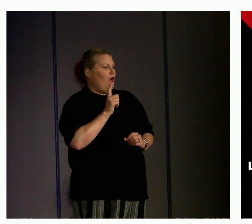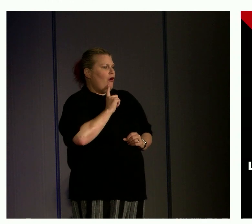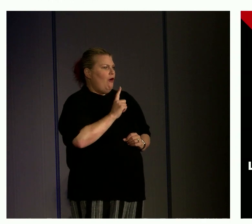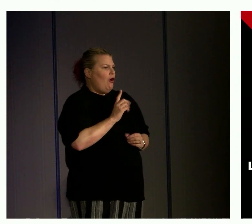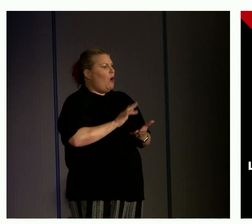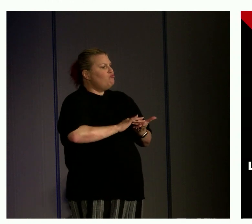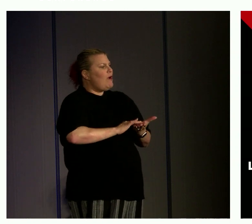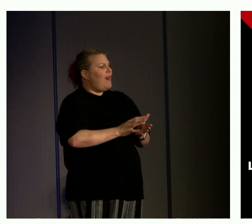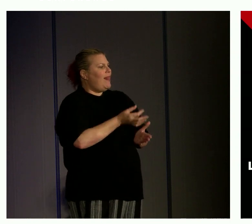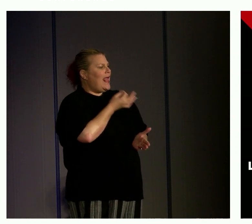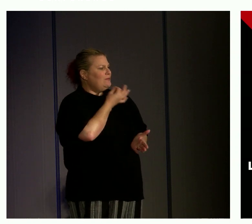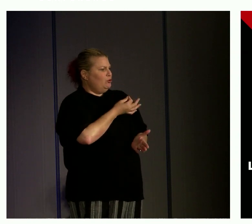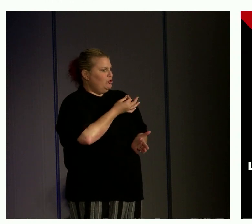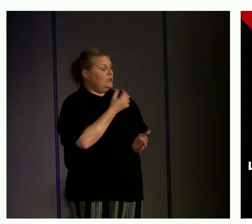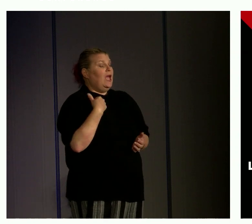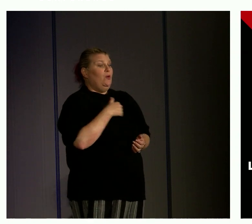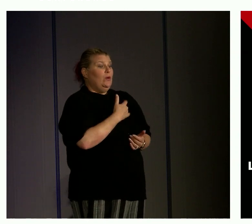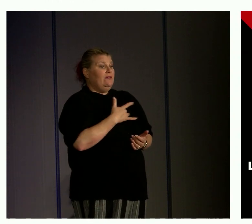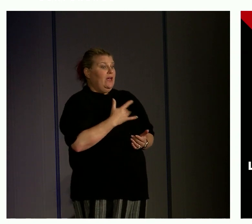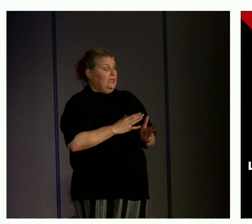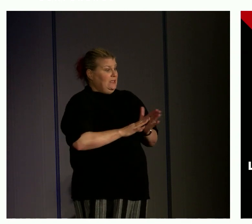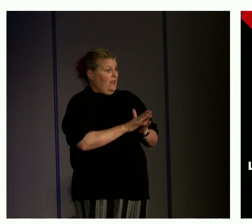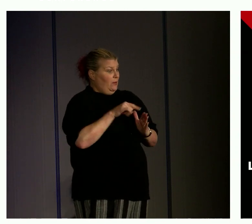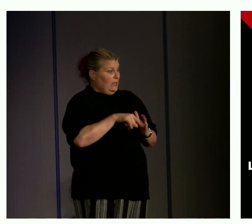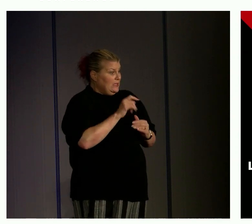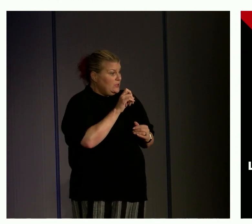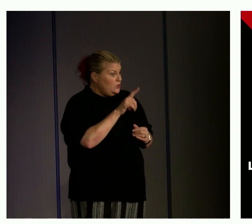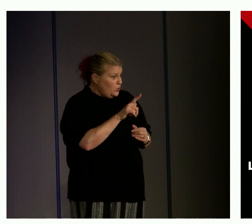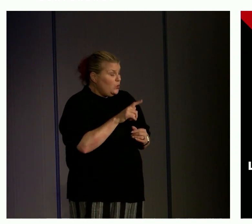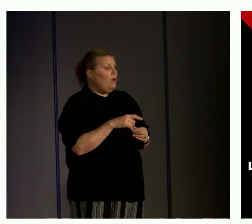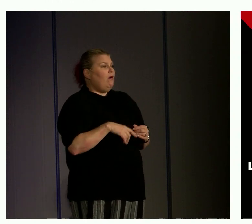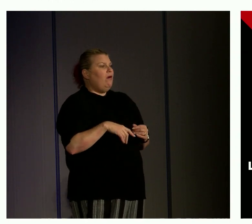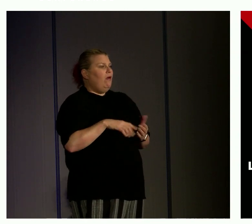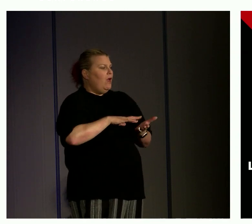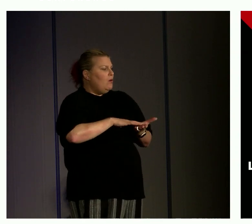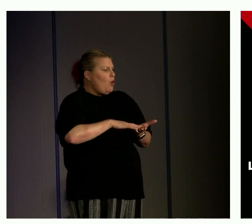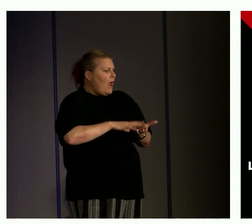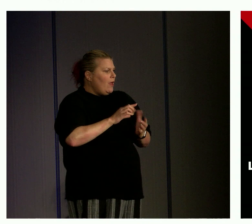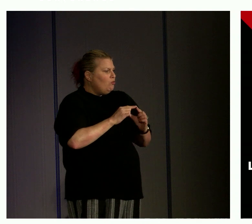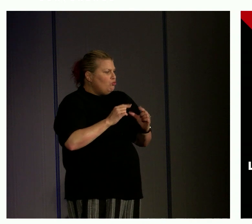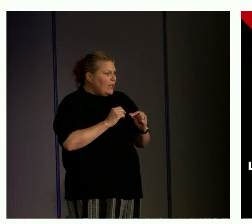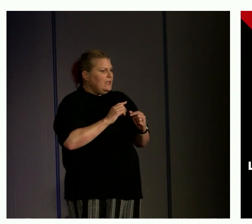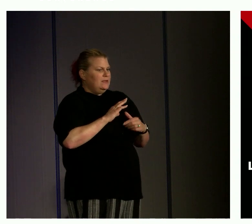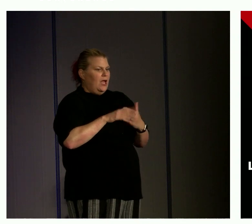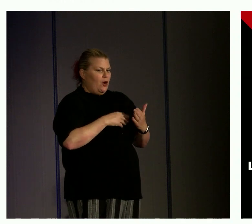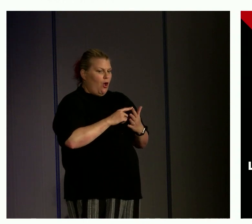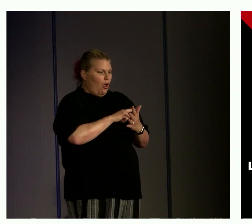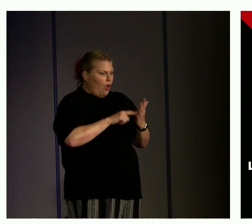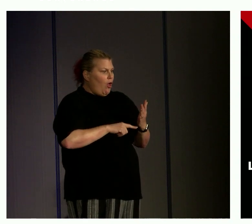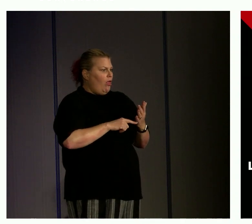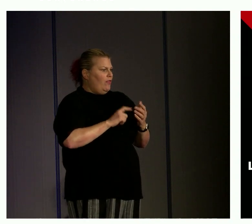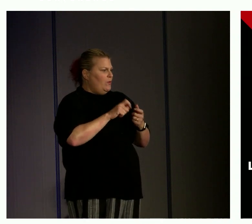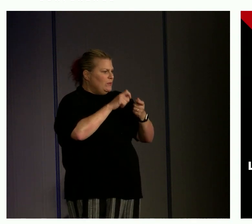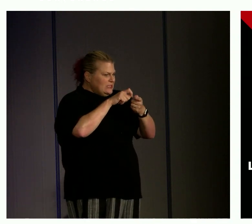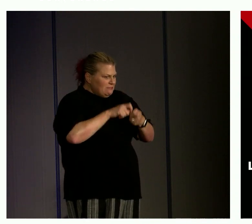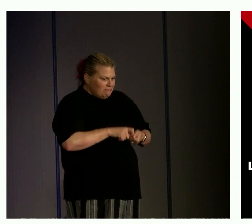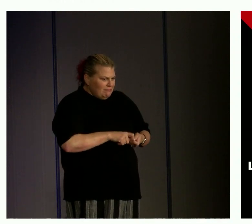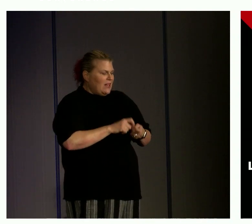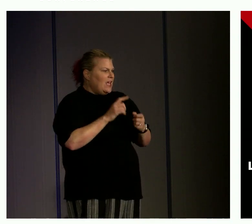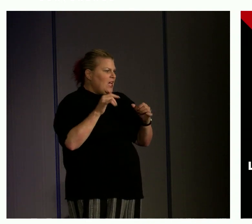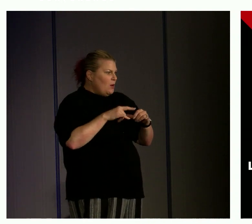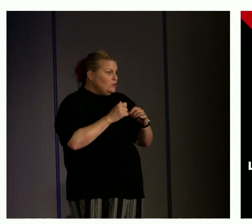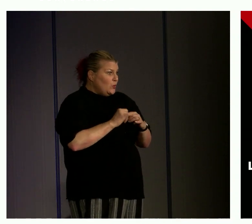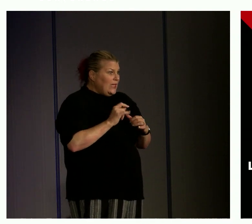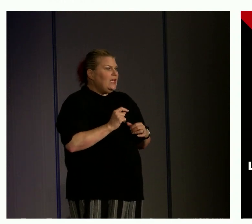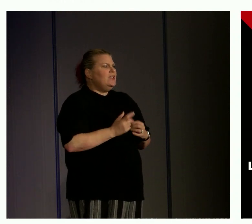we've been developing this tool, LEGO Braille Bricks, and all the pedagogical concept that comes with it. It means